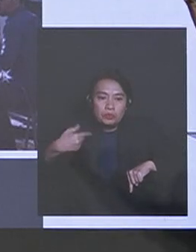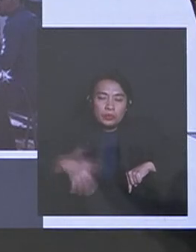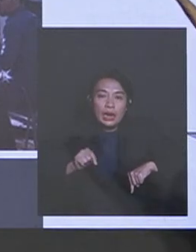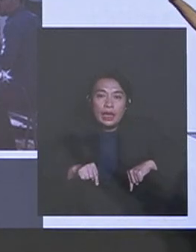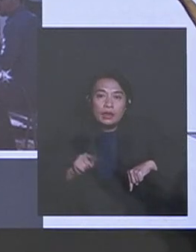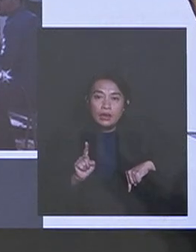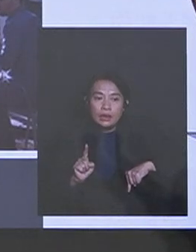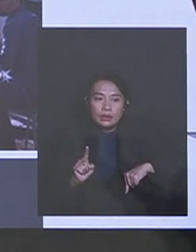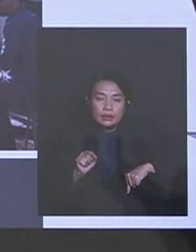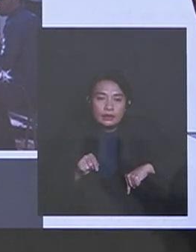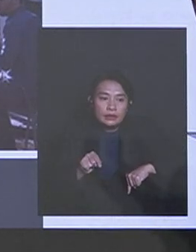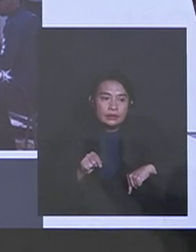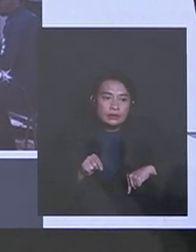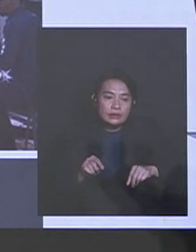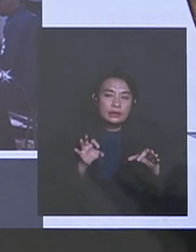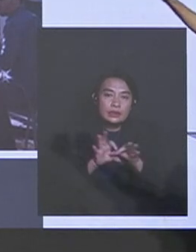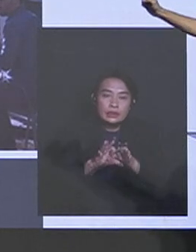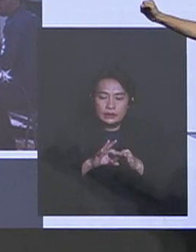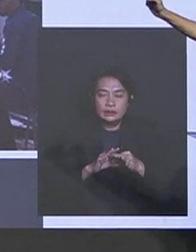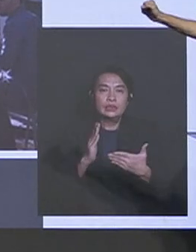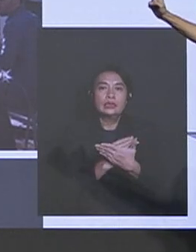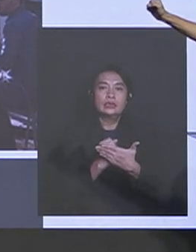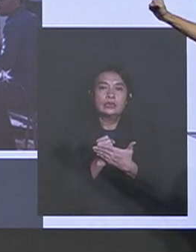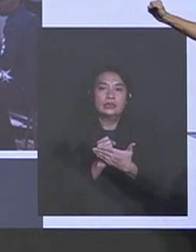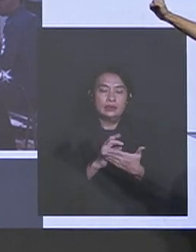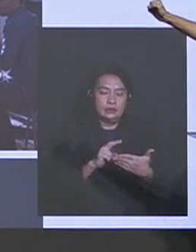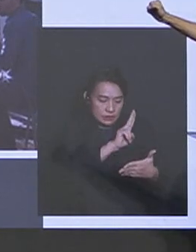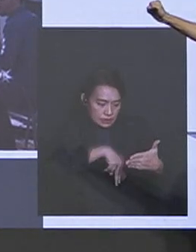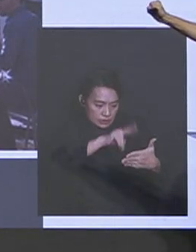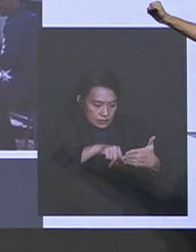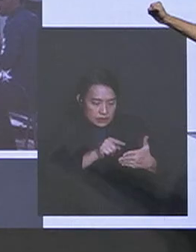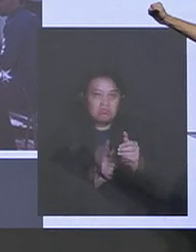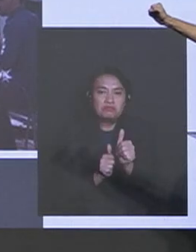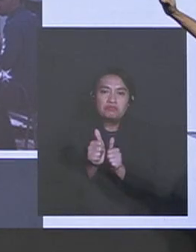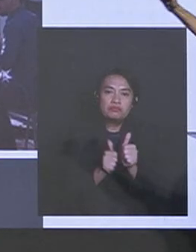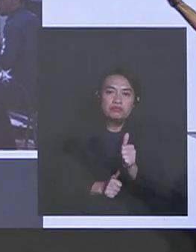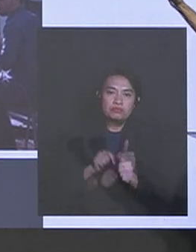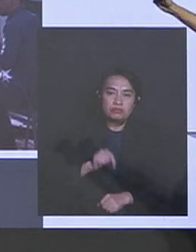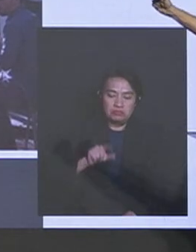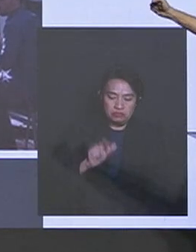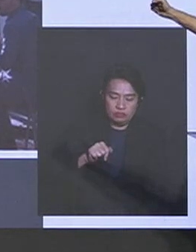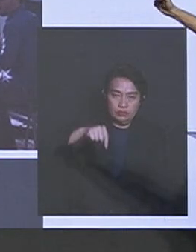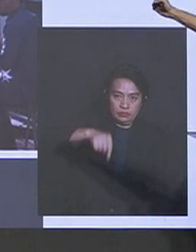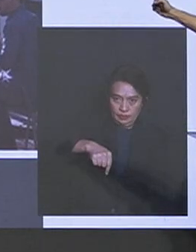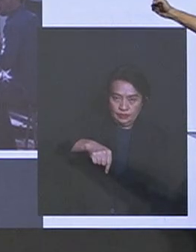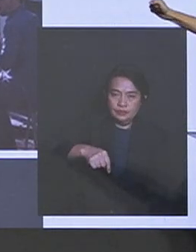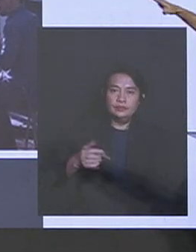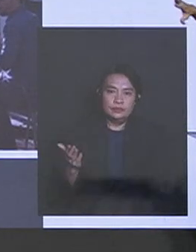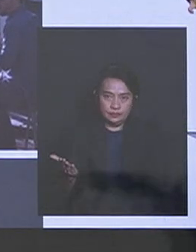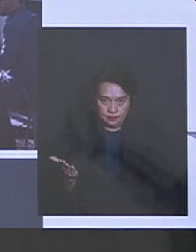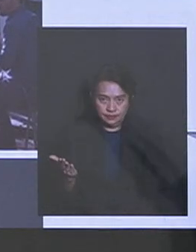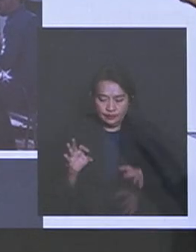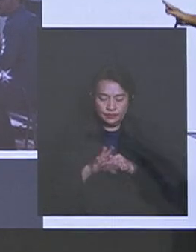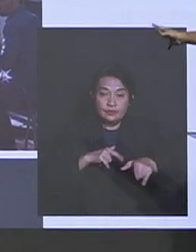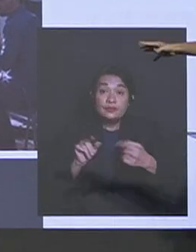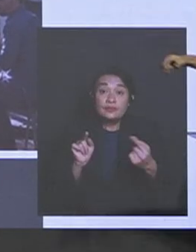has become one of the most popular public spaces in the city. that was not possible not long ago. I mean, this was